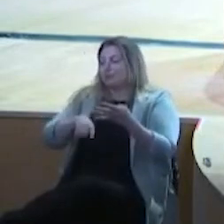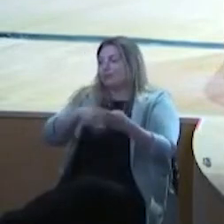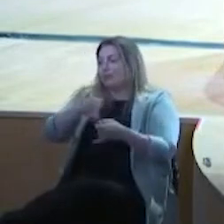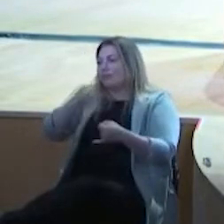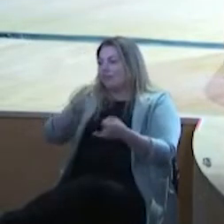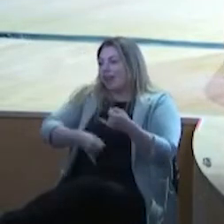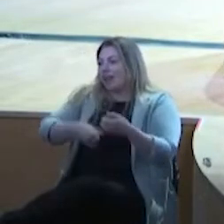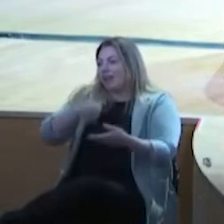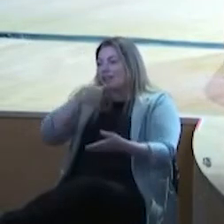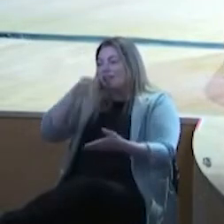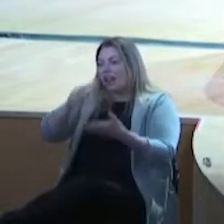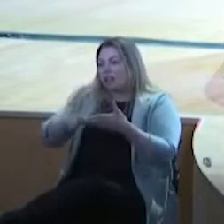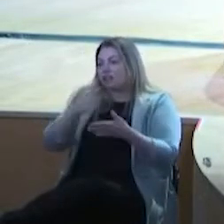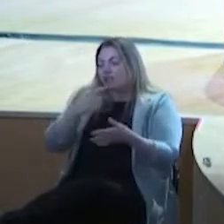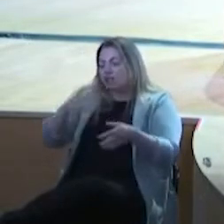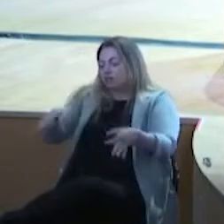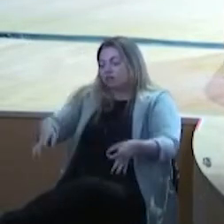the water.